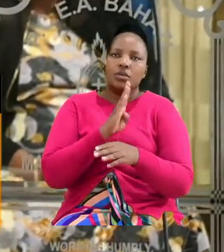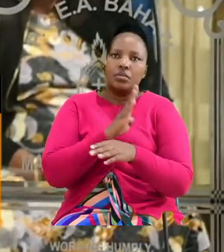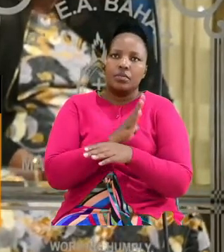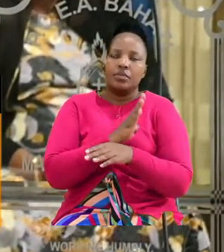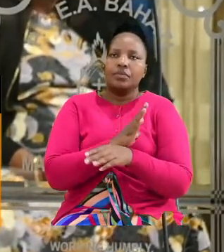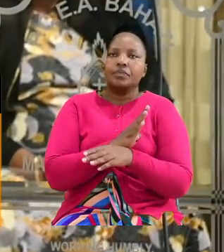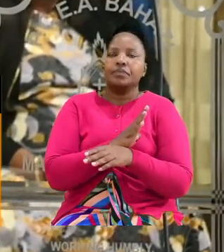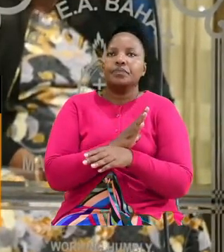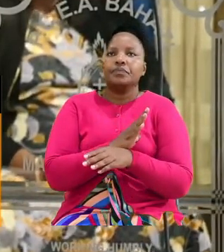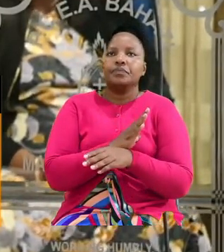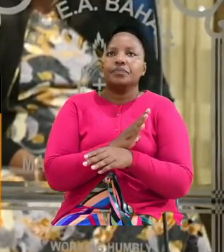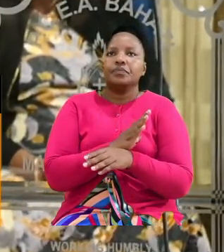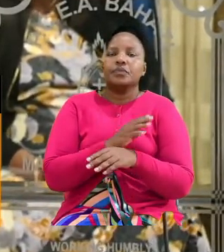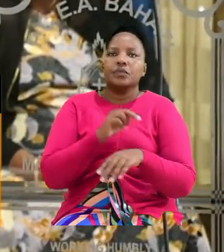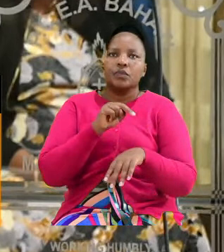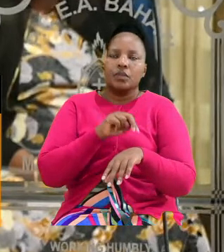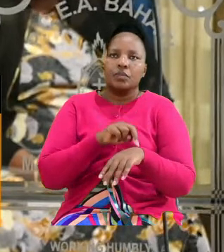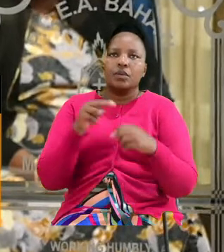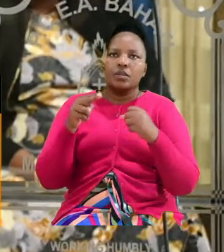Box